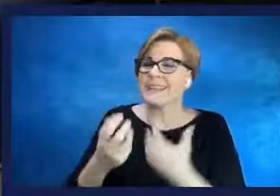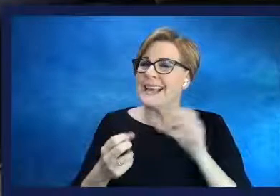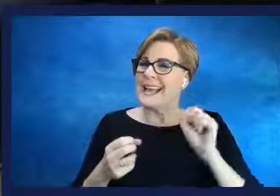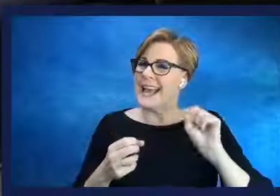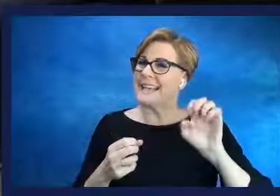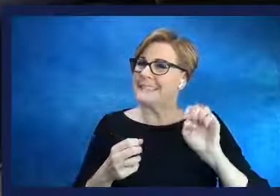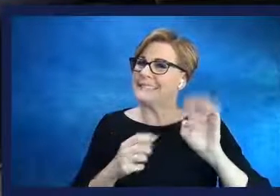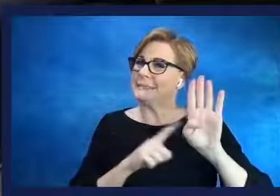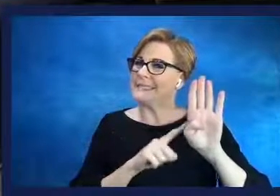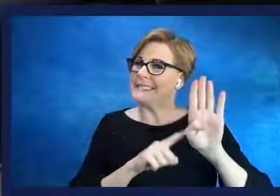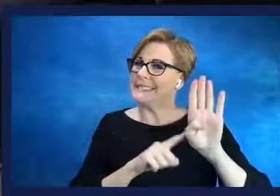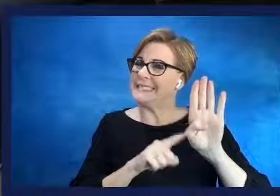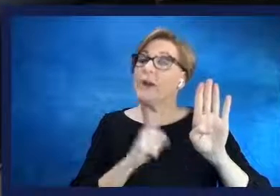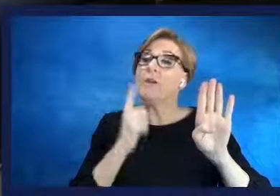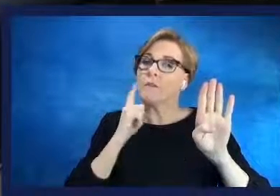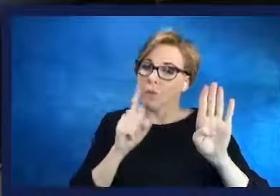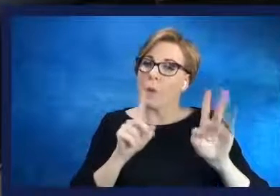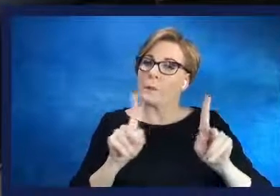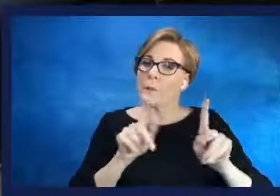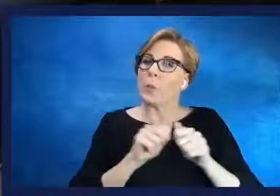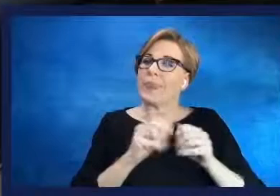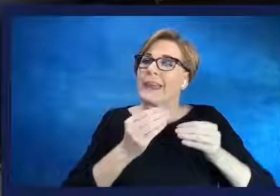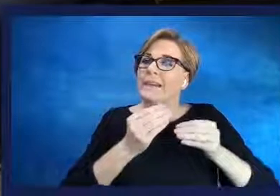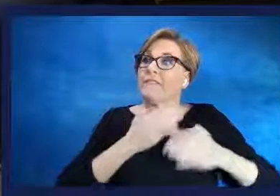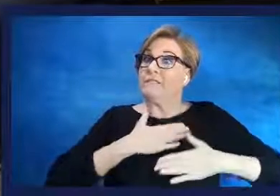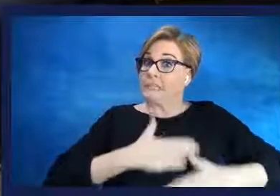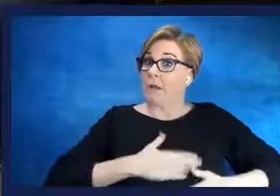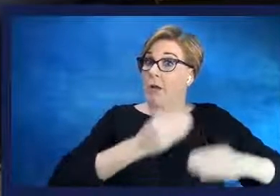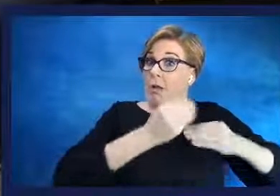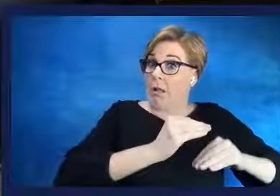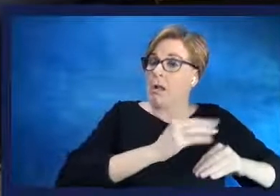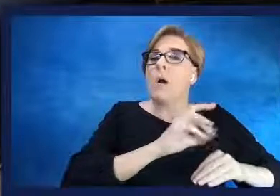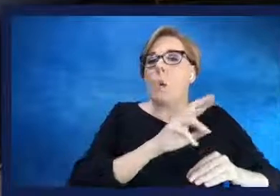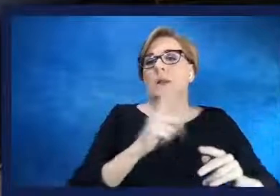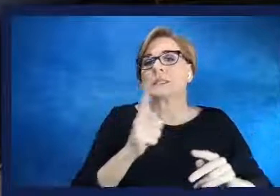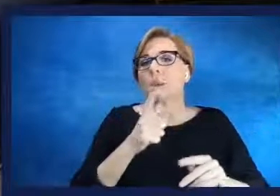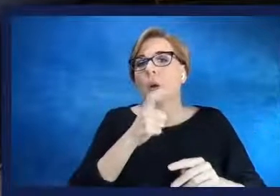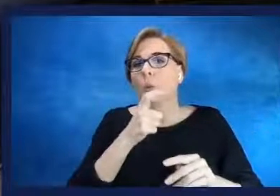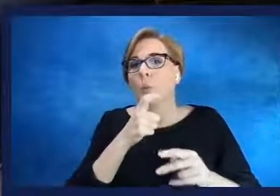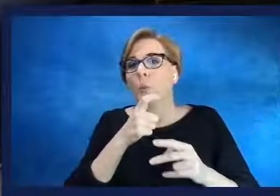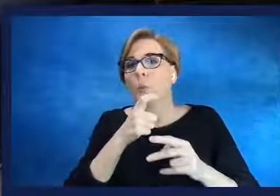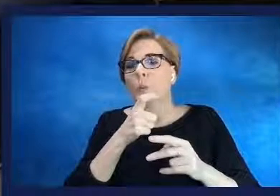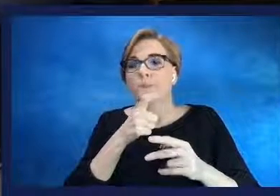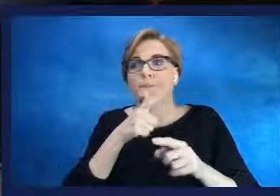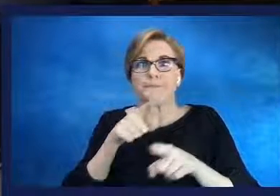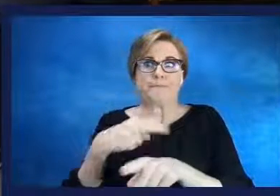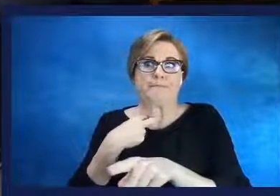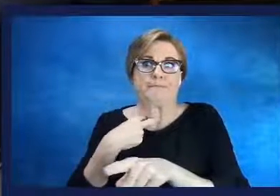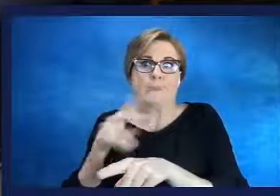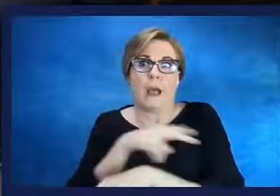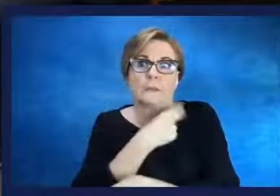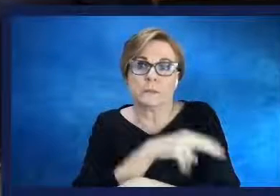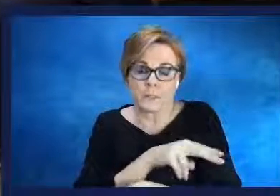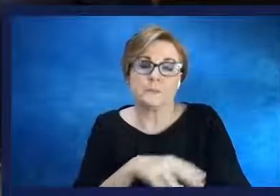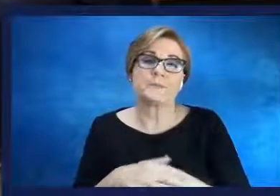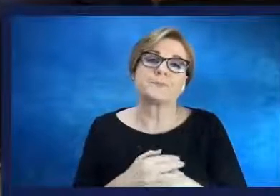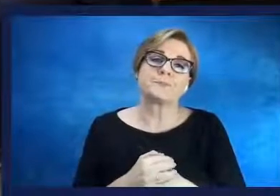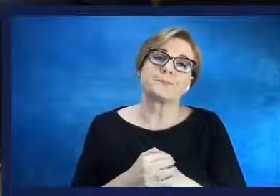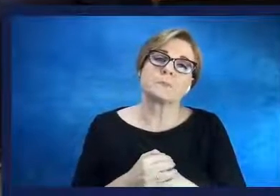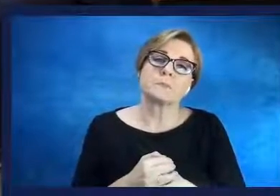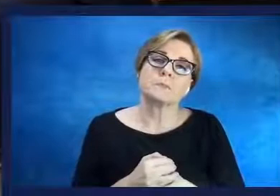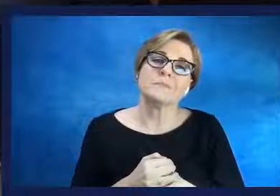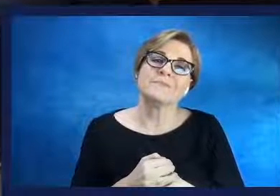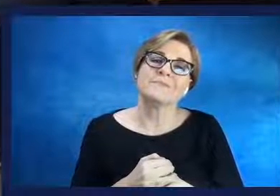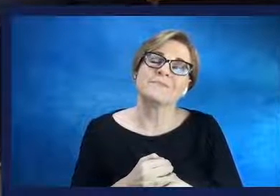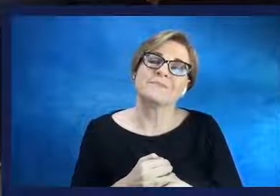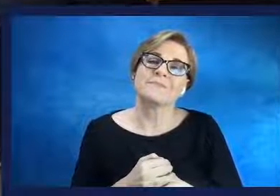that needs that assistance, or somebody confined, such as in the hospital. Yeah, not from the chat, but as I'm listening to that,